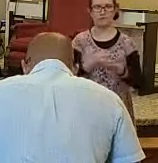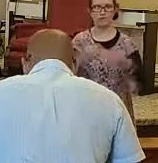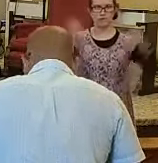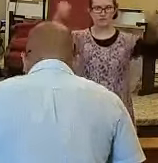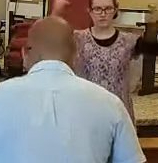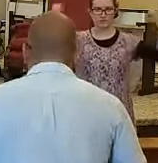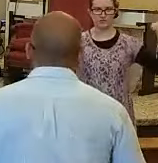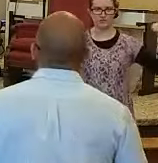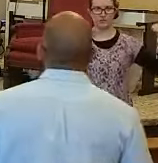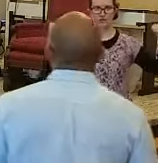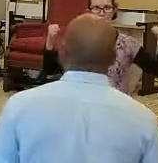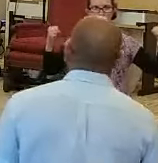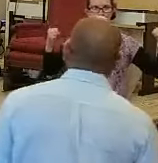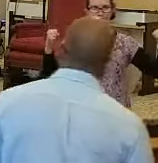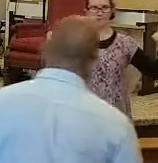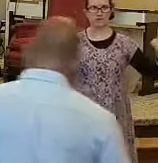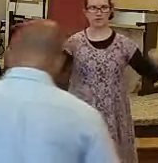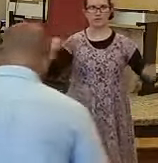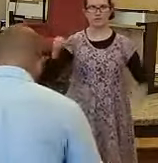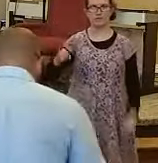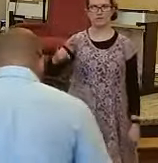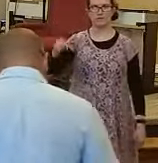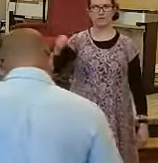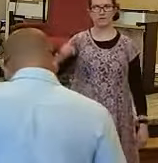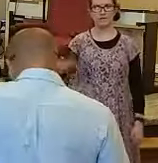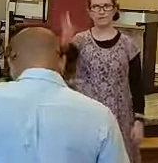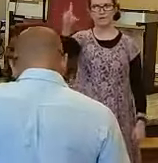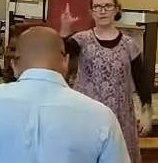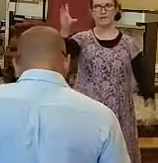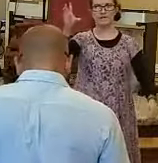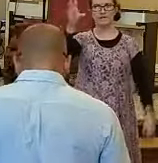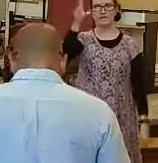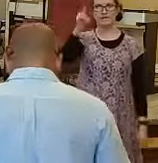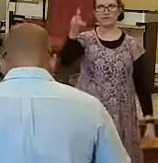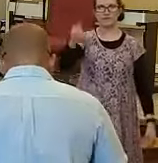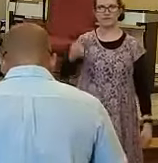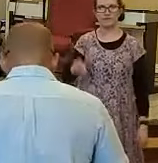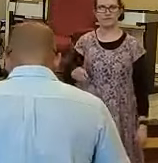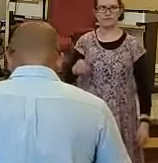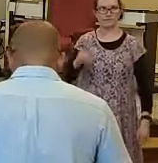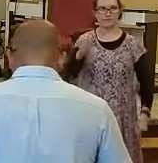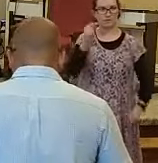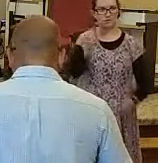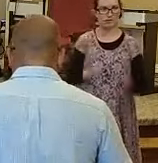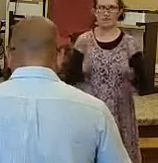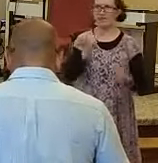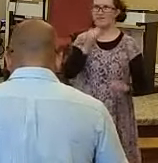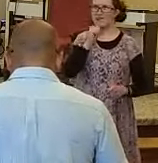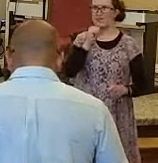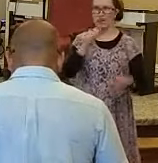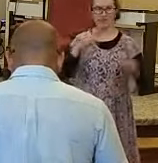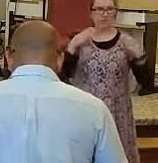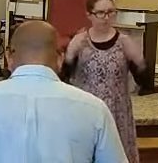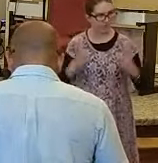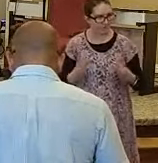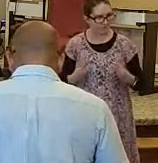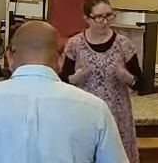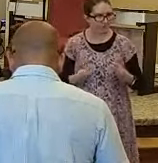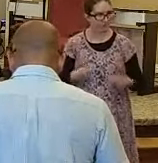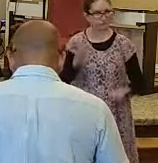renew their strength. They shall mount up with wings as eagles. They shall run and not be